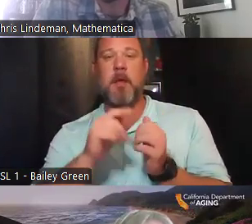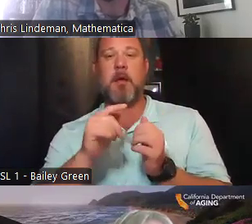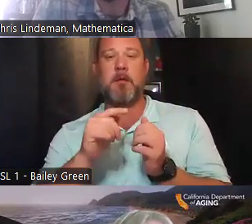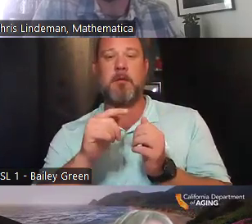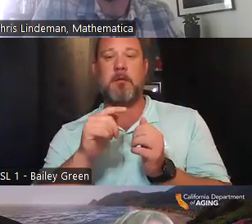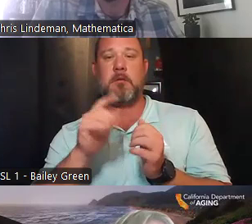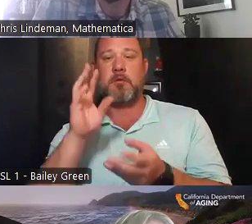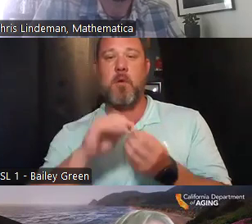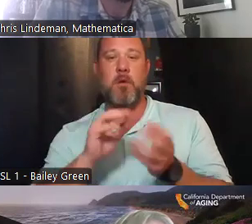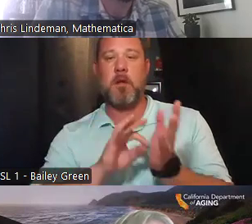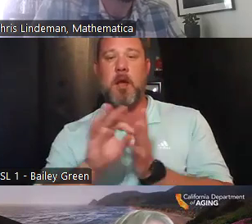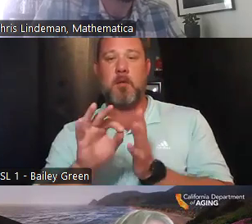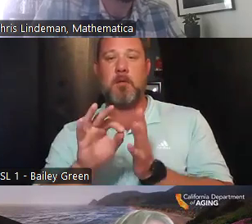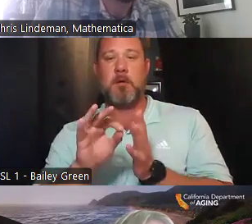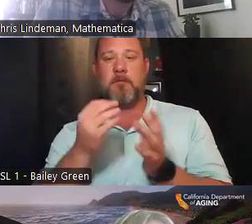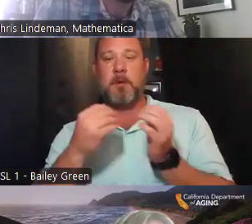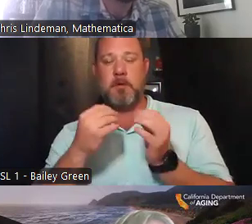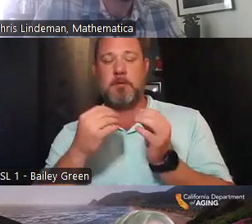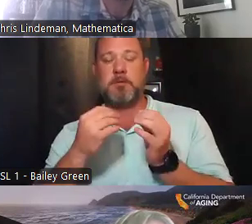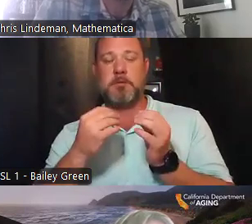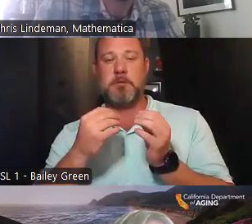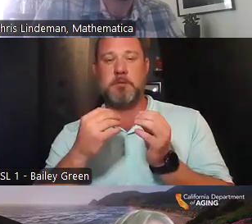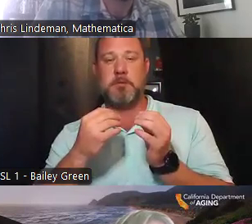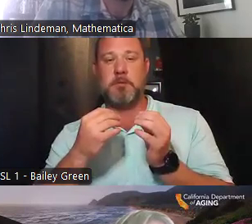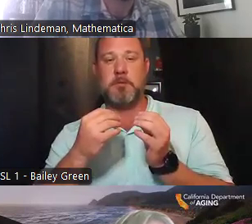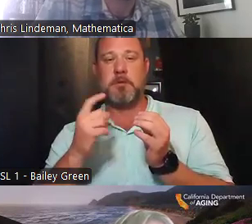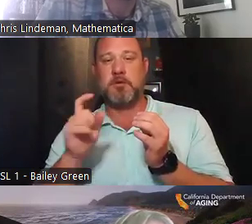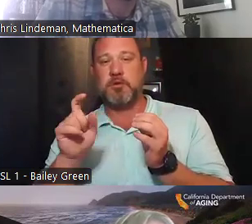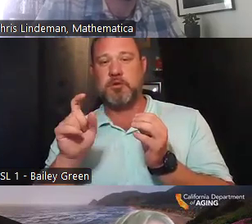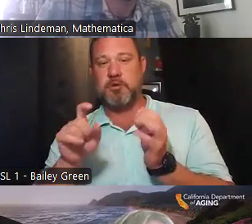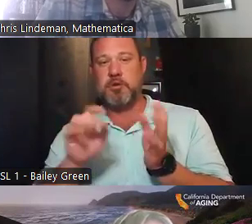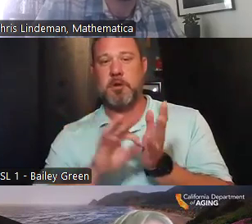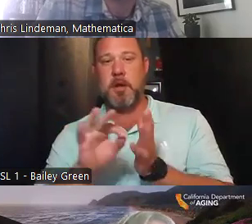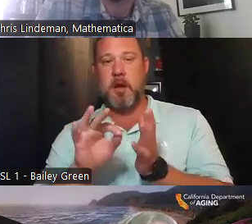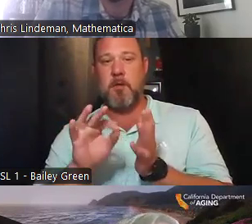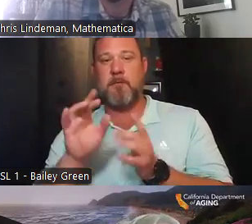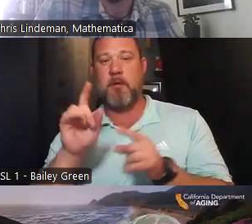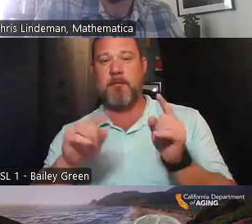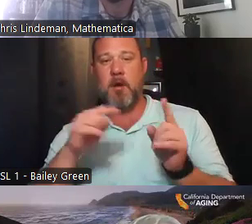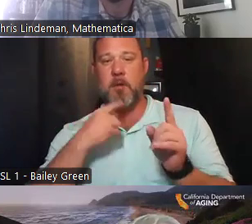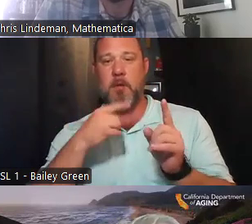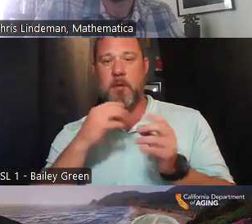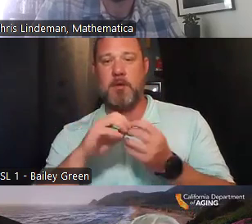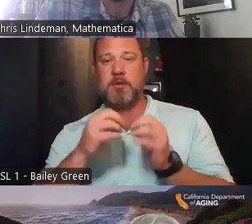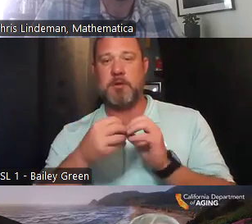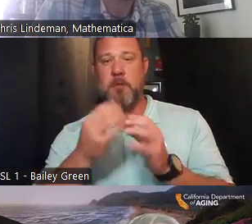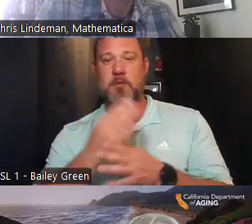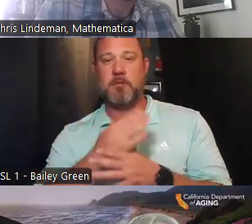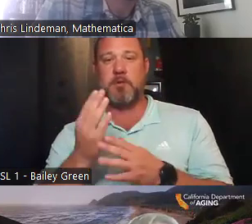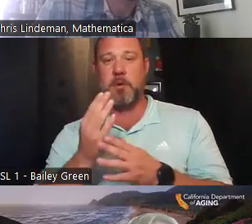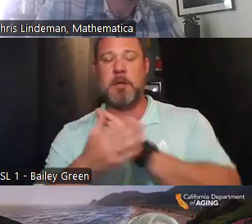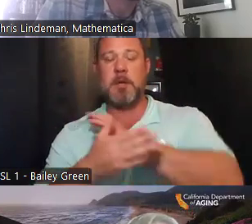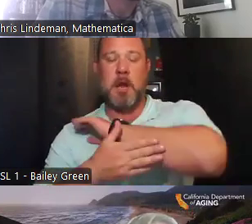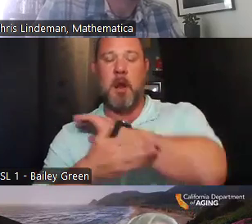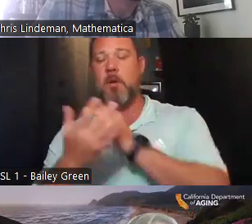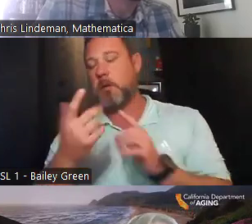actual total count of meals. So it should, in a way, account for the varying population numbers between counties. But